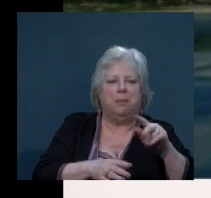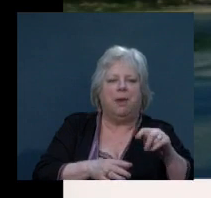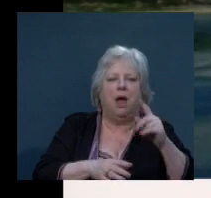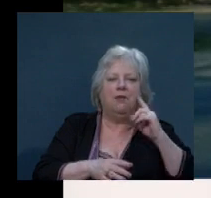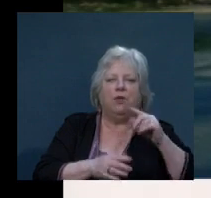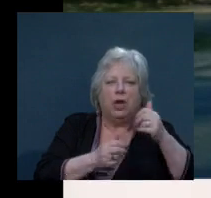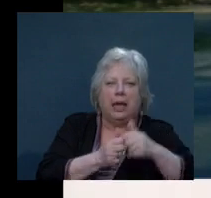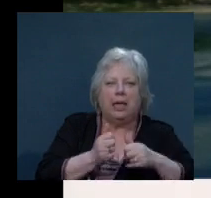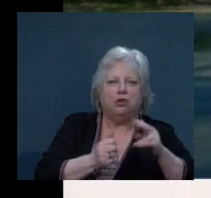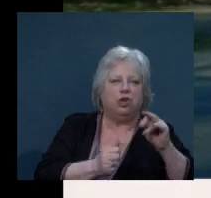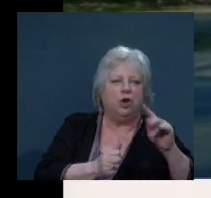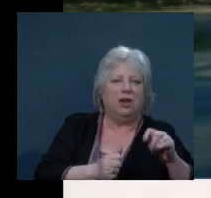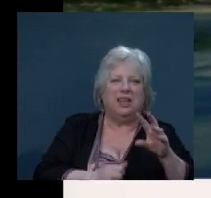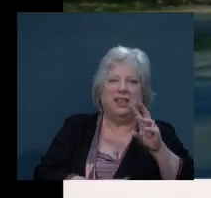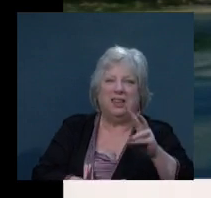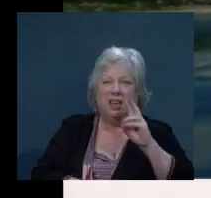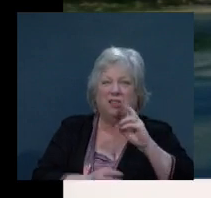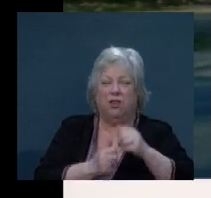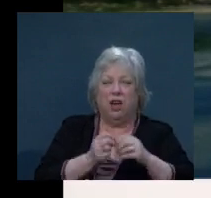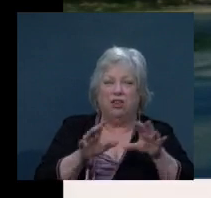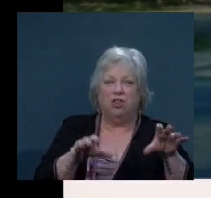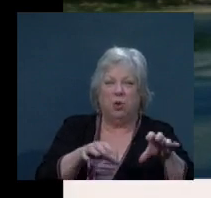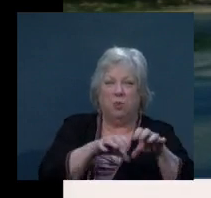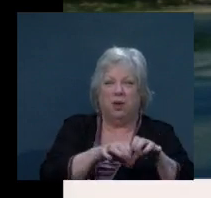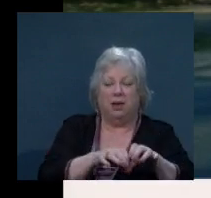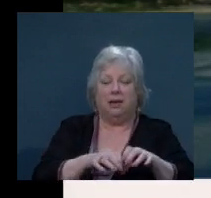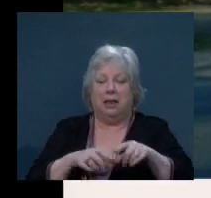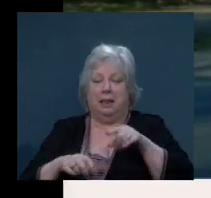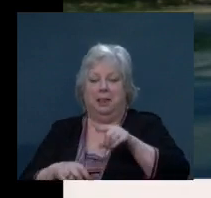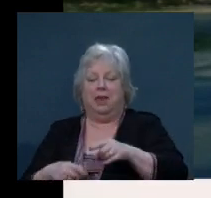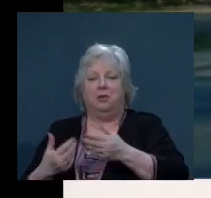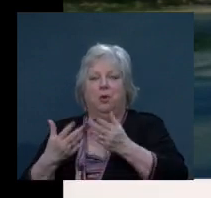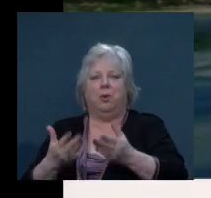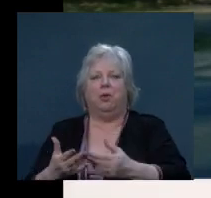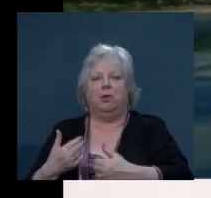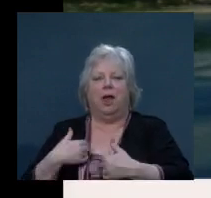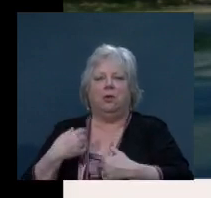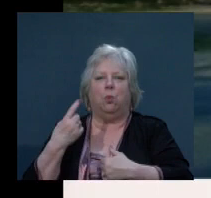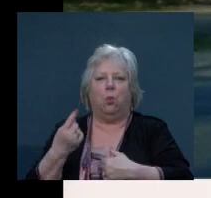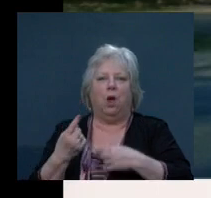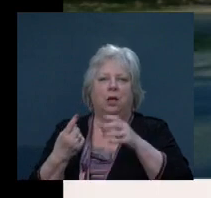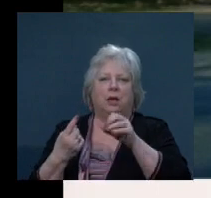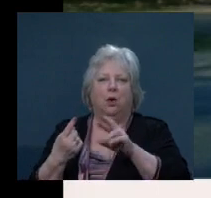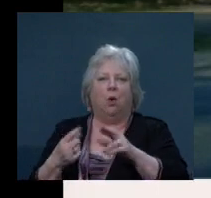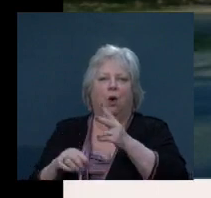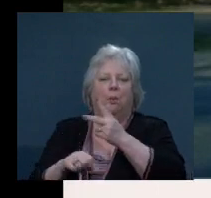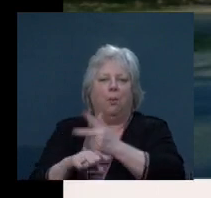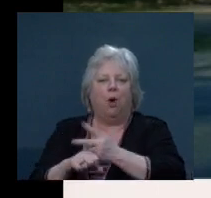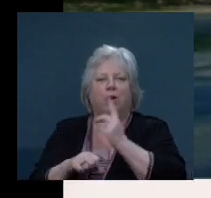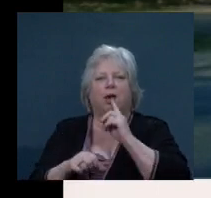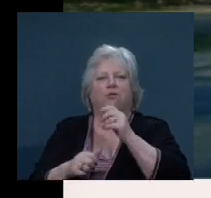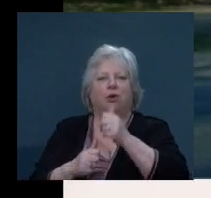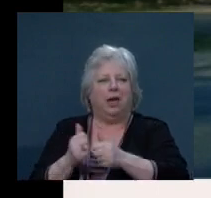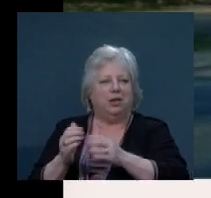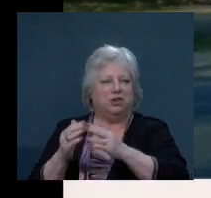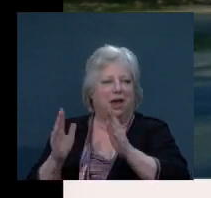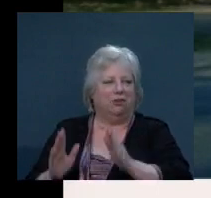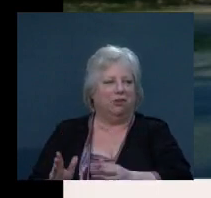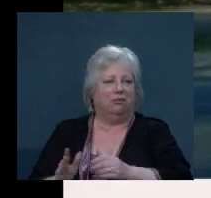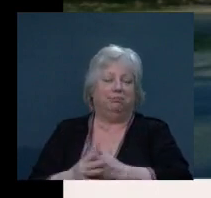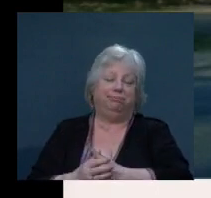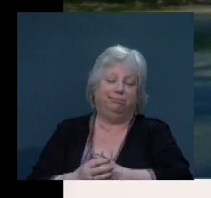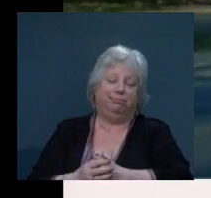for each of his duplexes. This proposal has 1 car parking for each of these